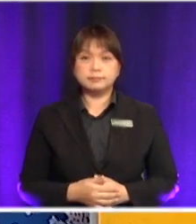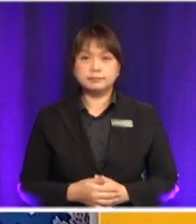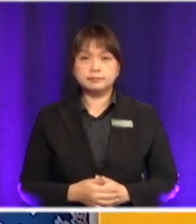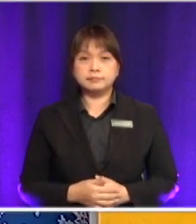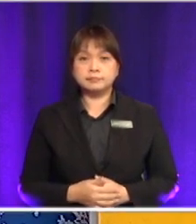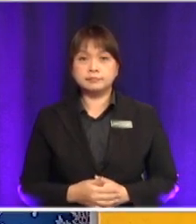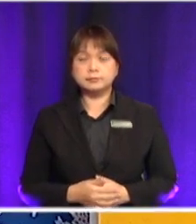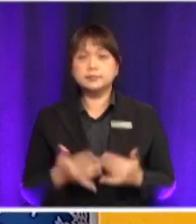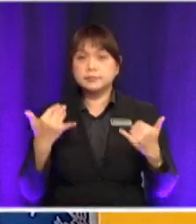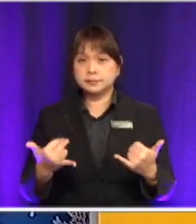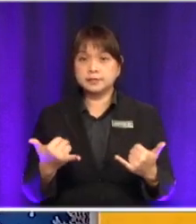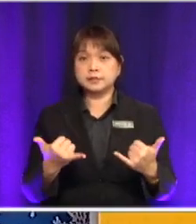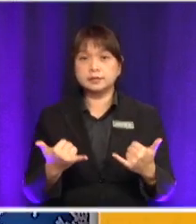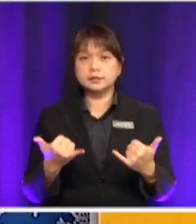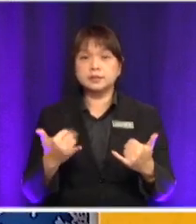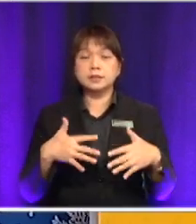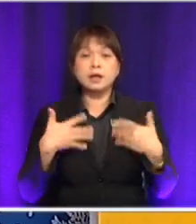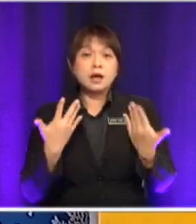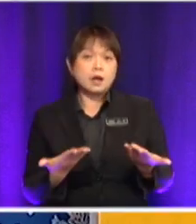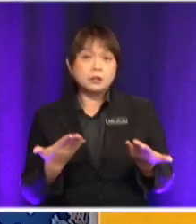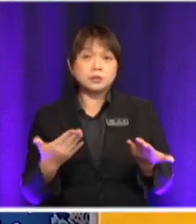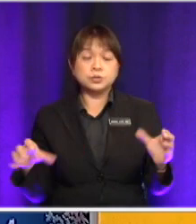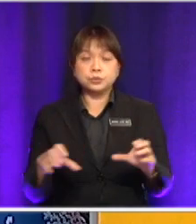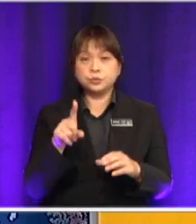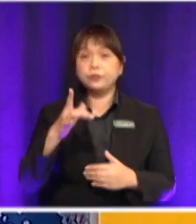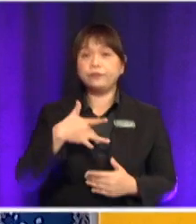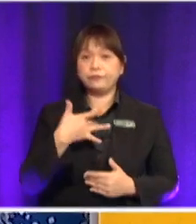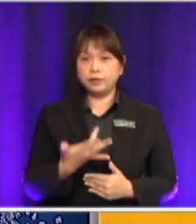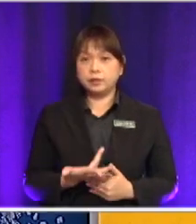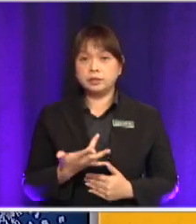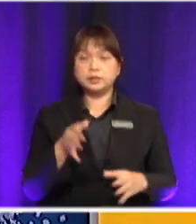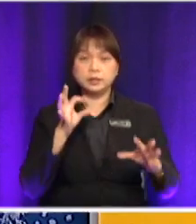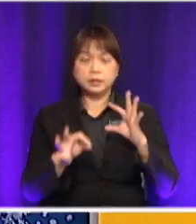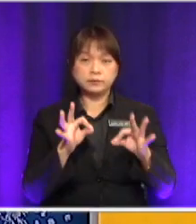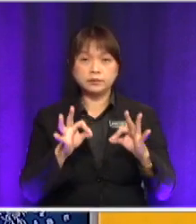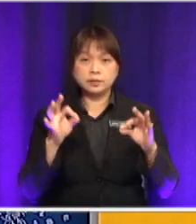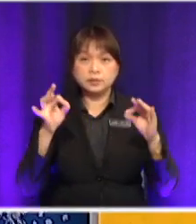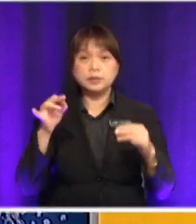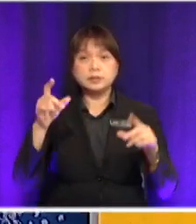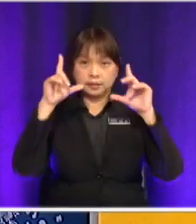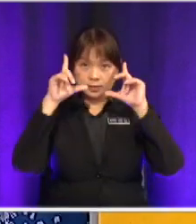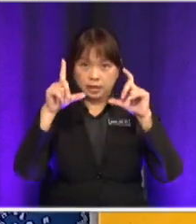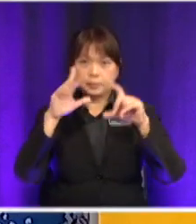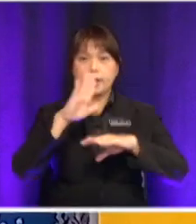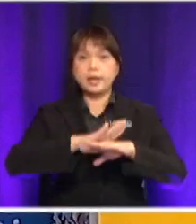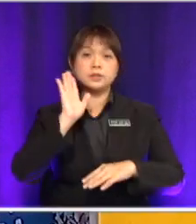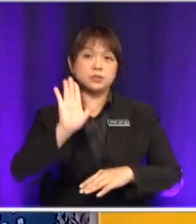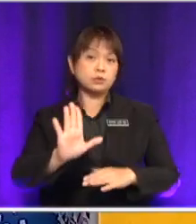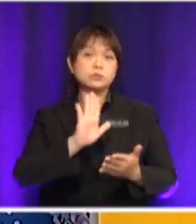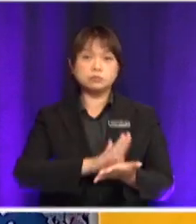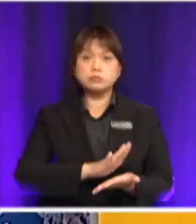third question. How would you feel if there were cameras at your school? Right. How would you feel if